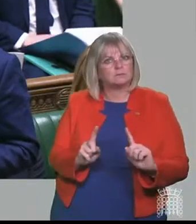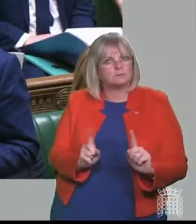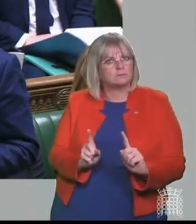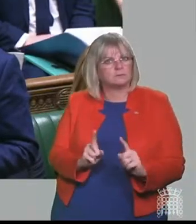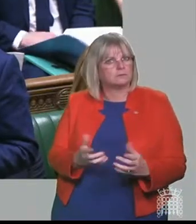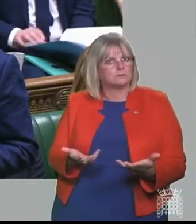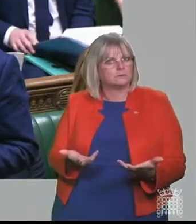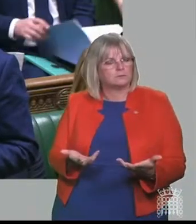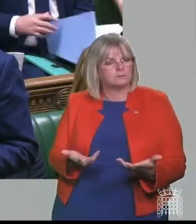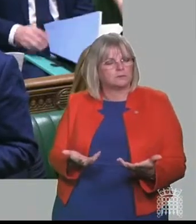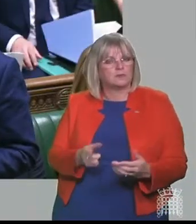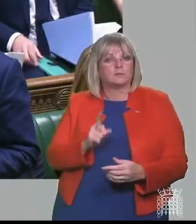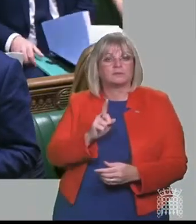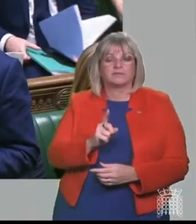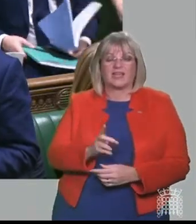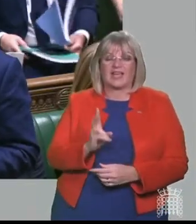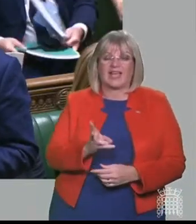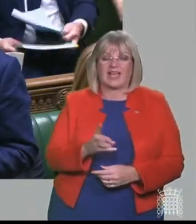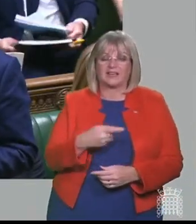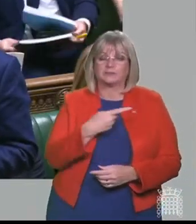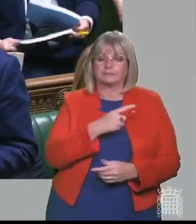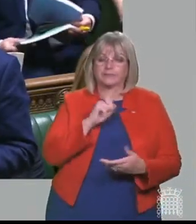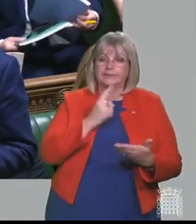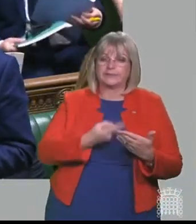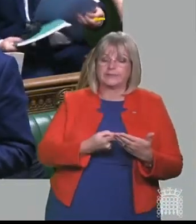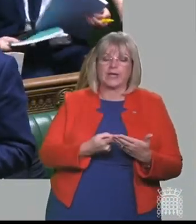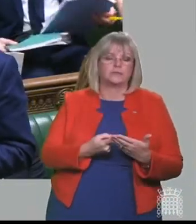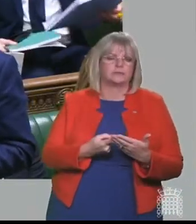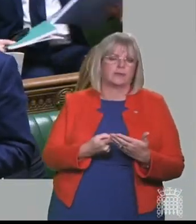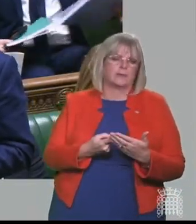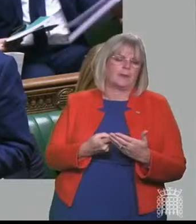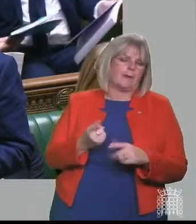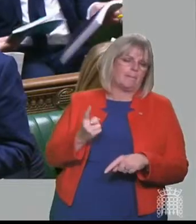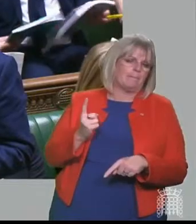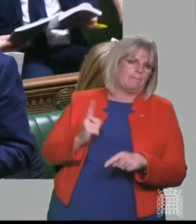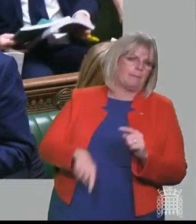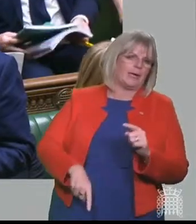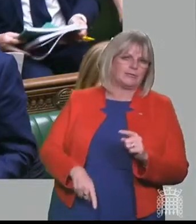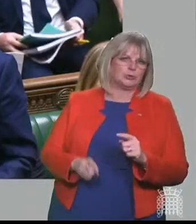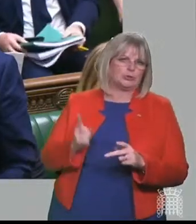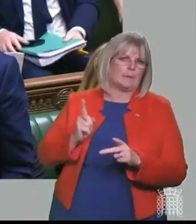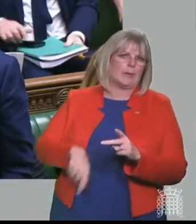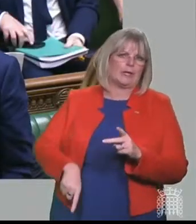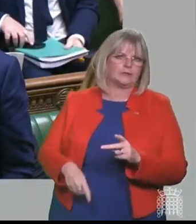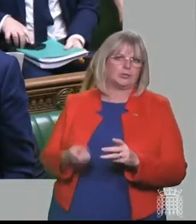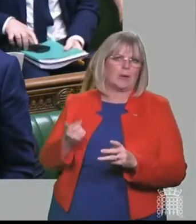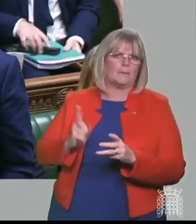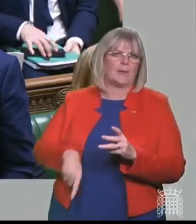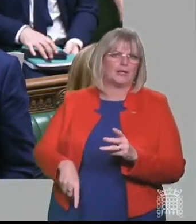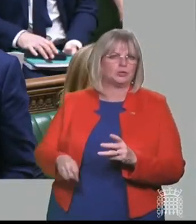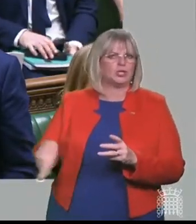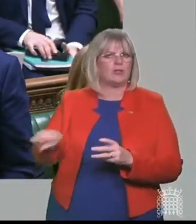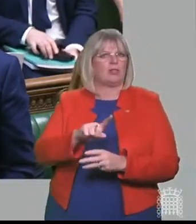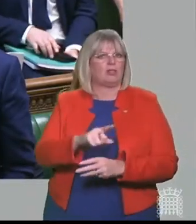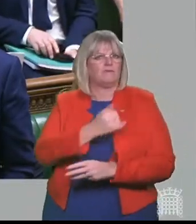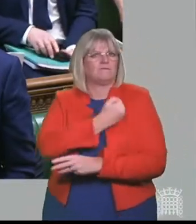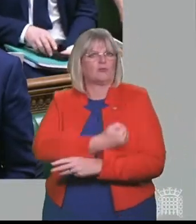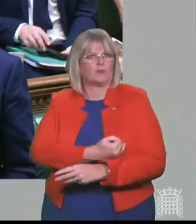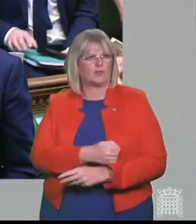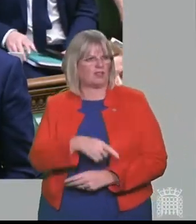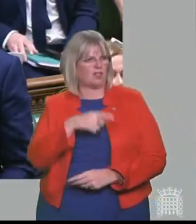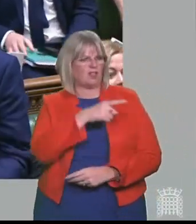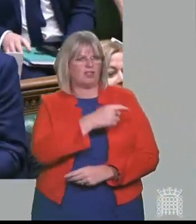again, he's chosen to punish the most vulnerable with these welfare changes. The nasty party is back